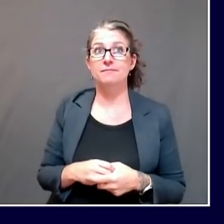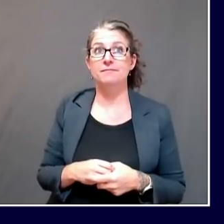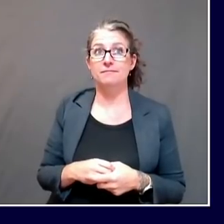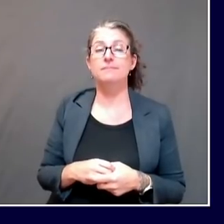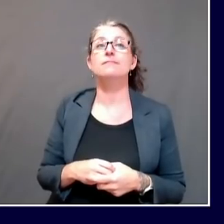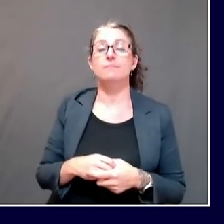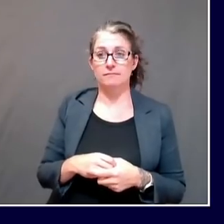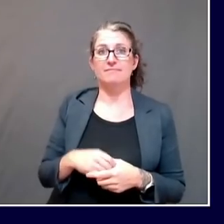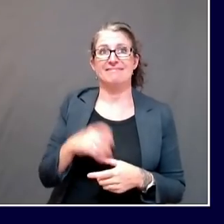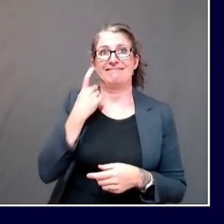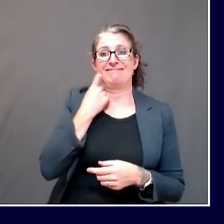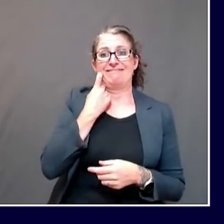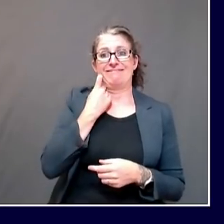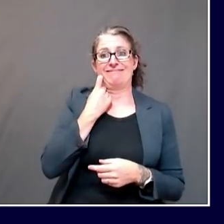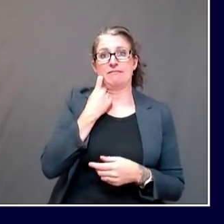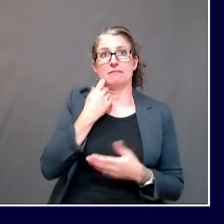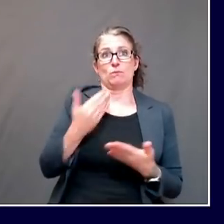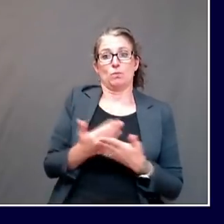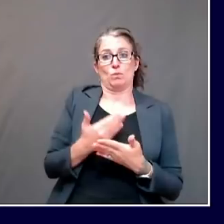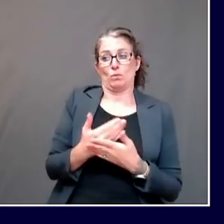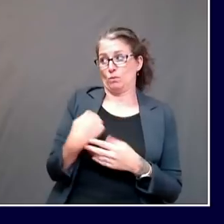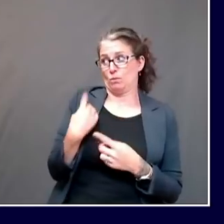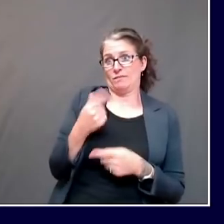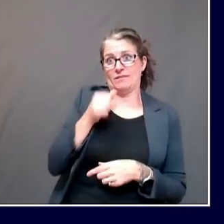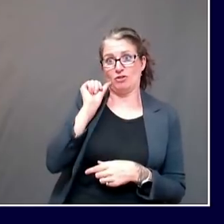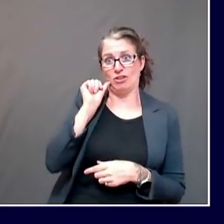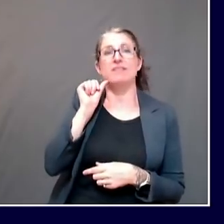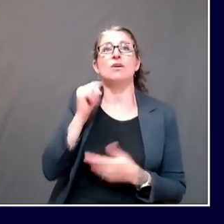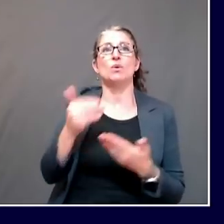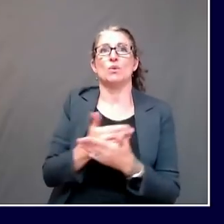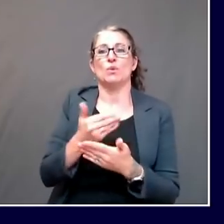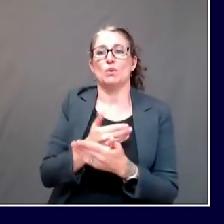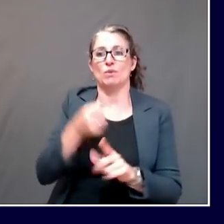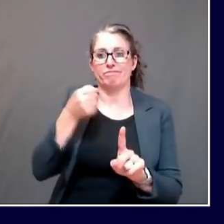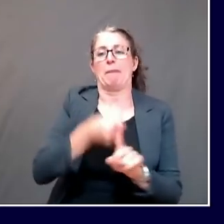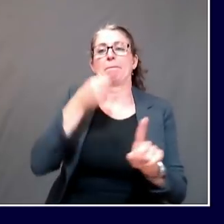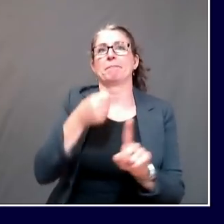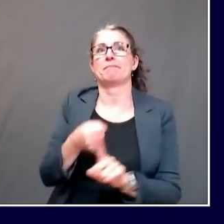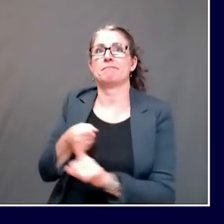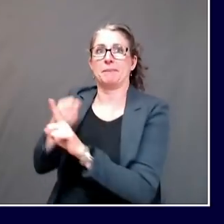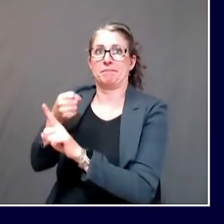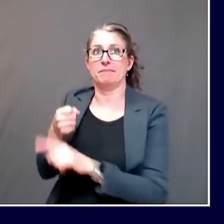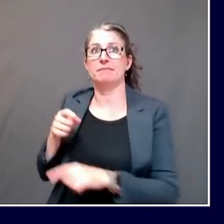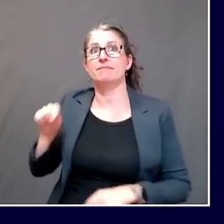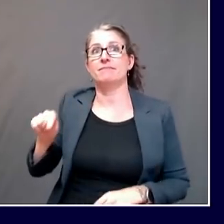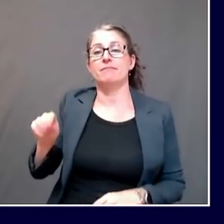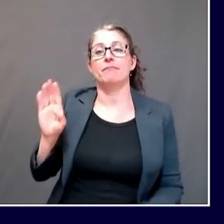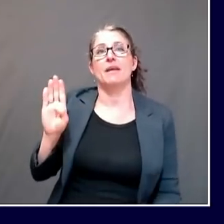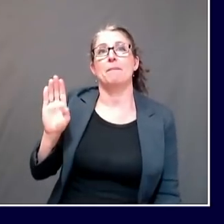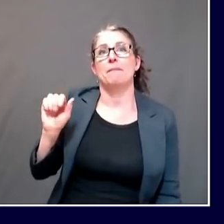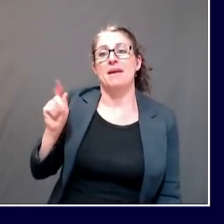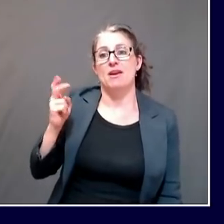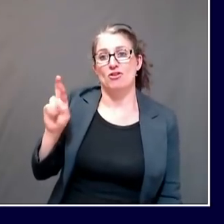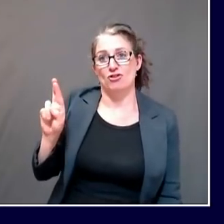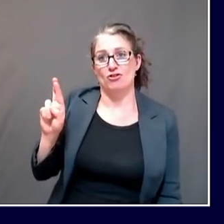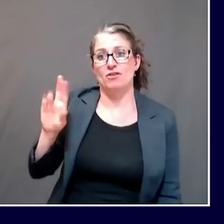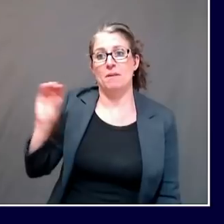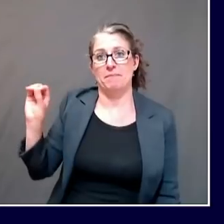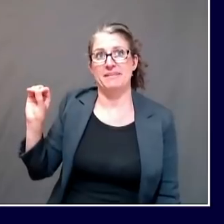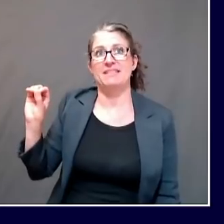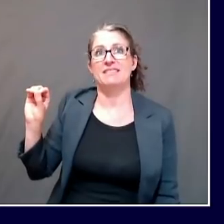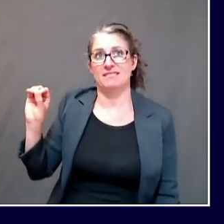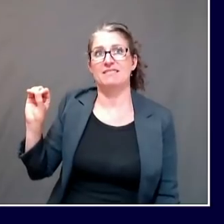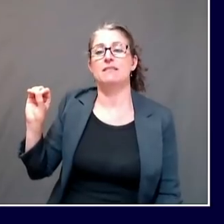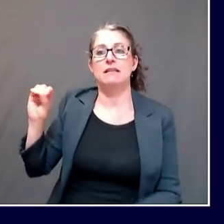day has opened up outbreak investigations into 2 other locations. One is the Baker Company in Sanford, a